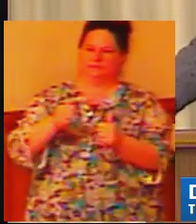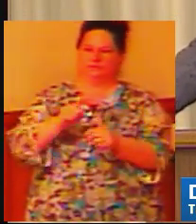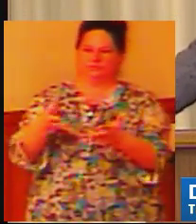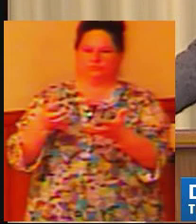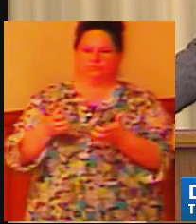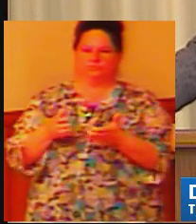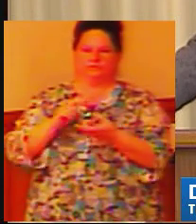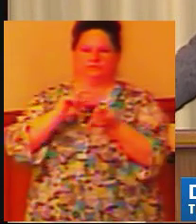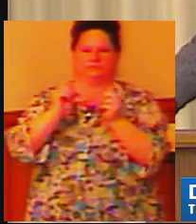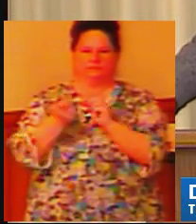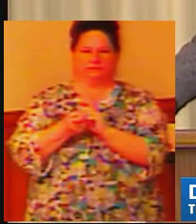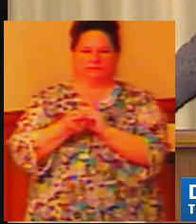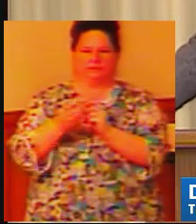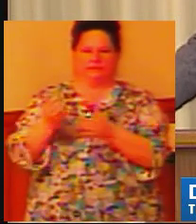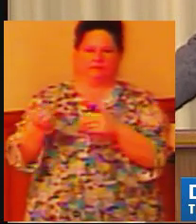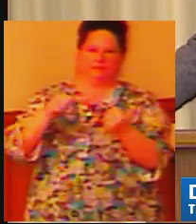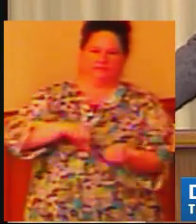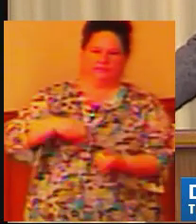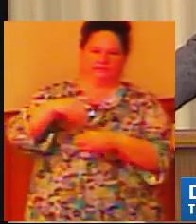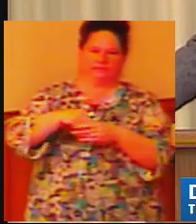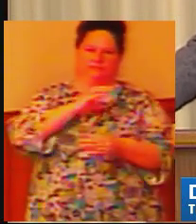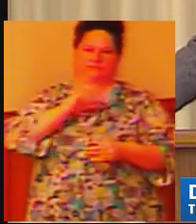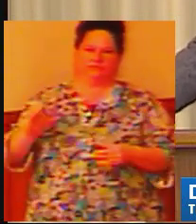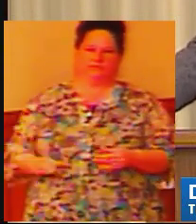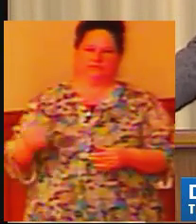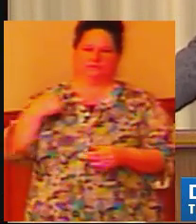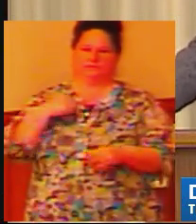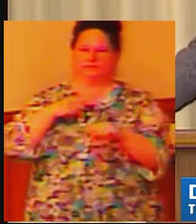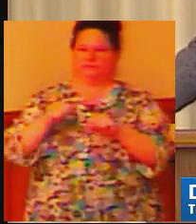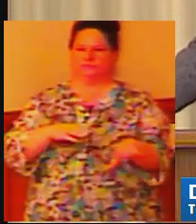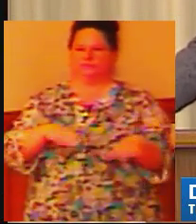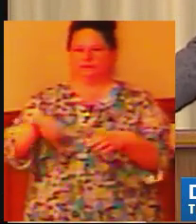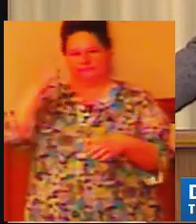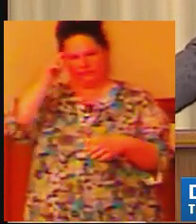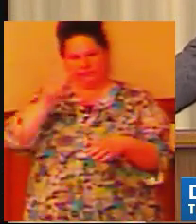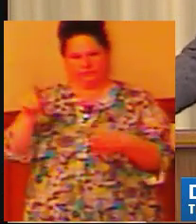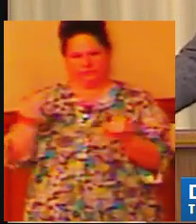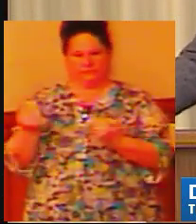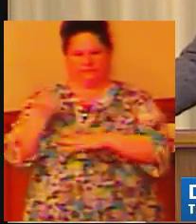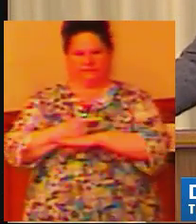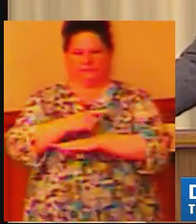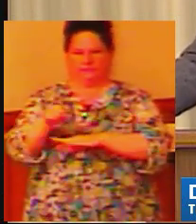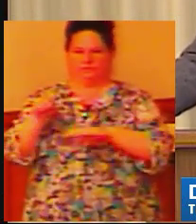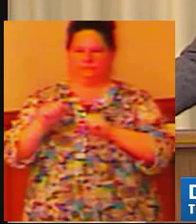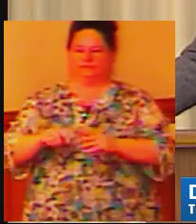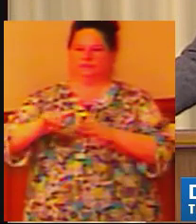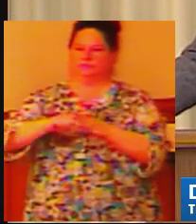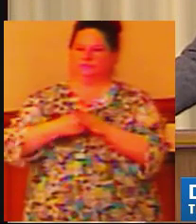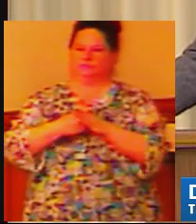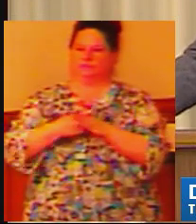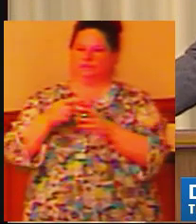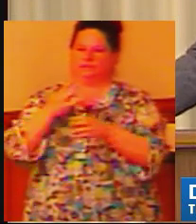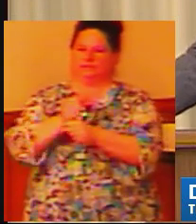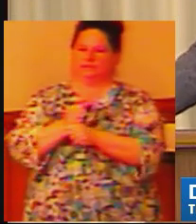to repent and be baptized into Christ, we can do that for you today, and then you can start tapping